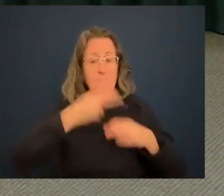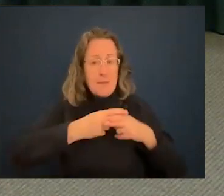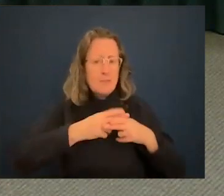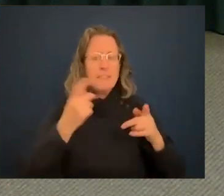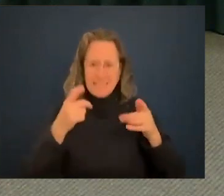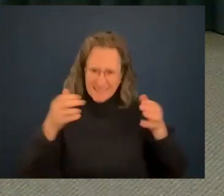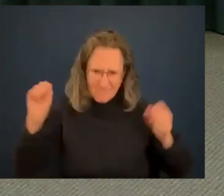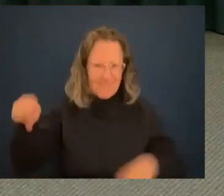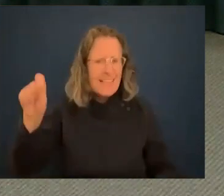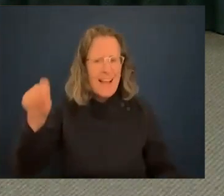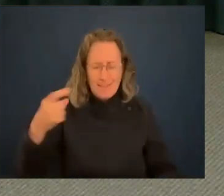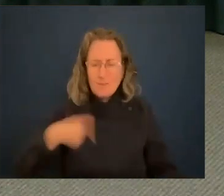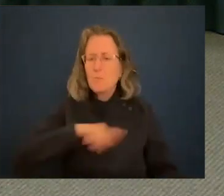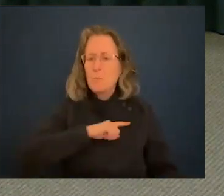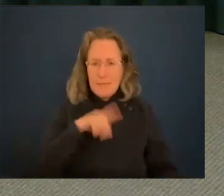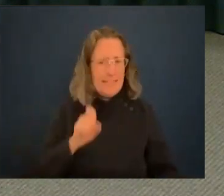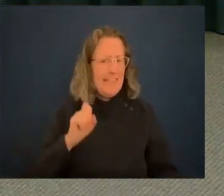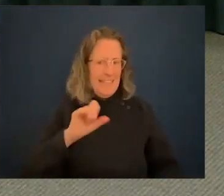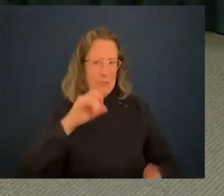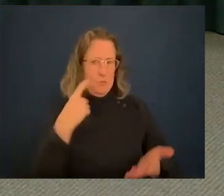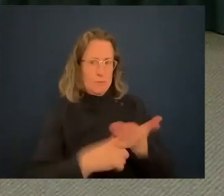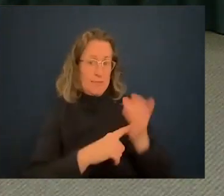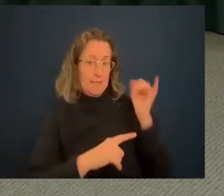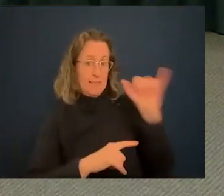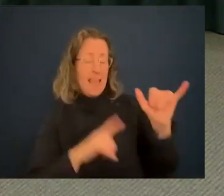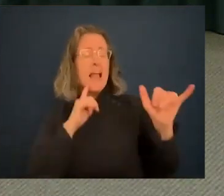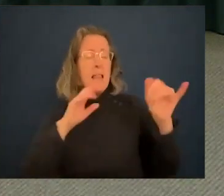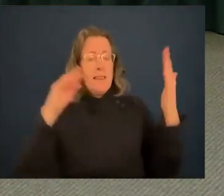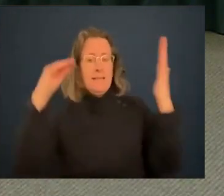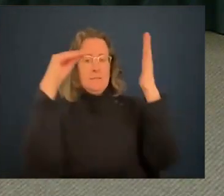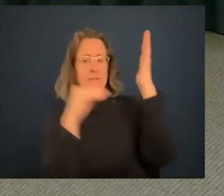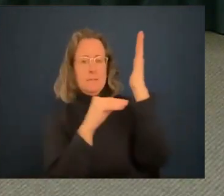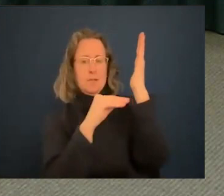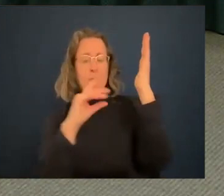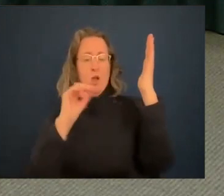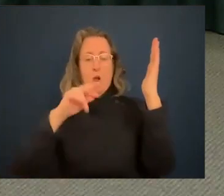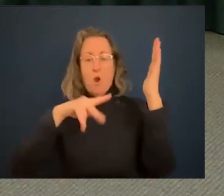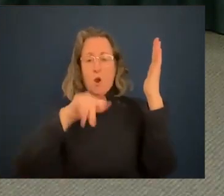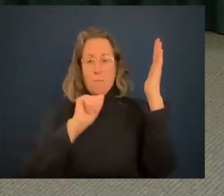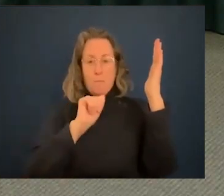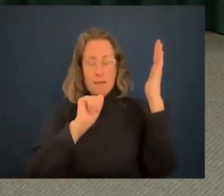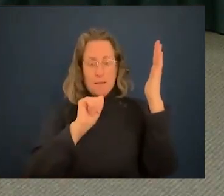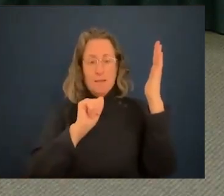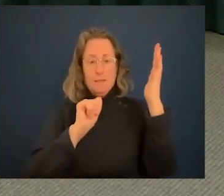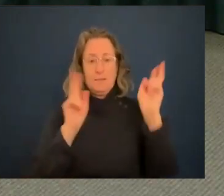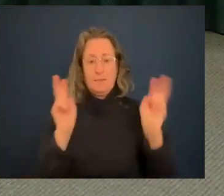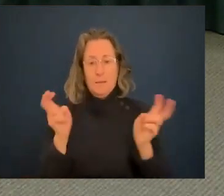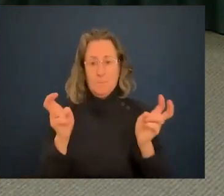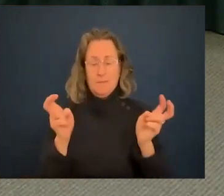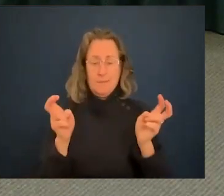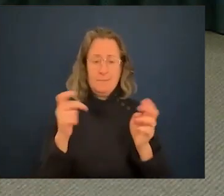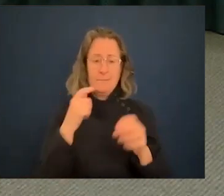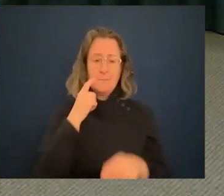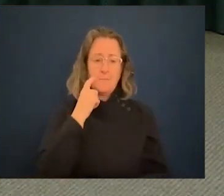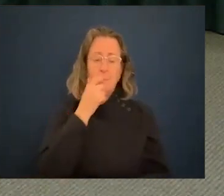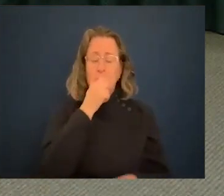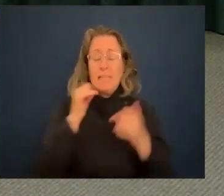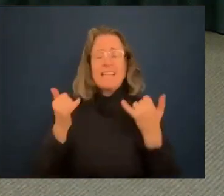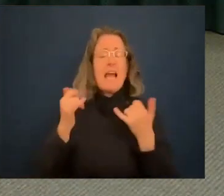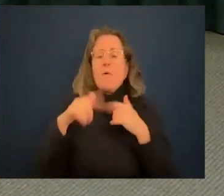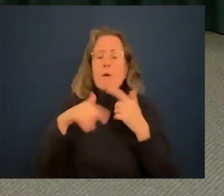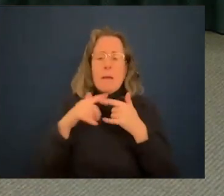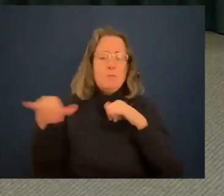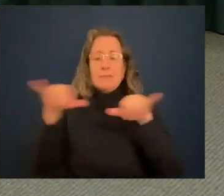about that proposal but let's have that at the arpa right now I'm just talking about the standards I well yeah but